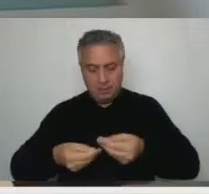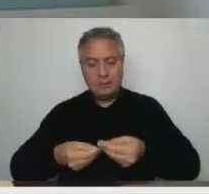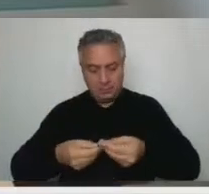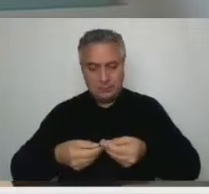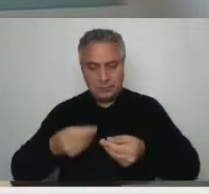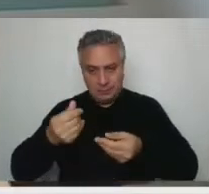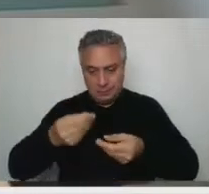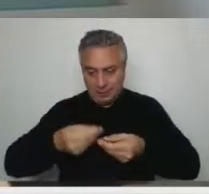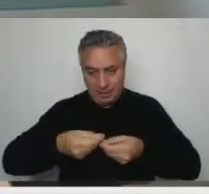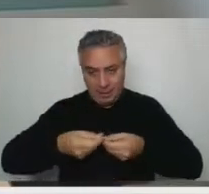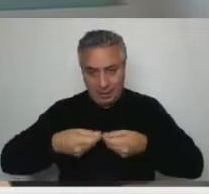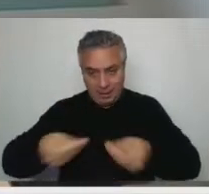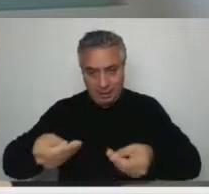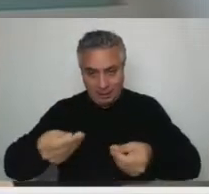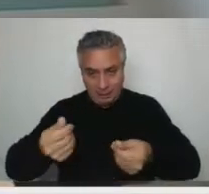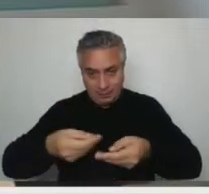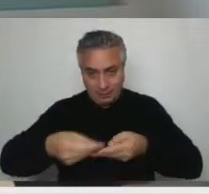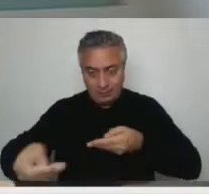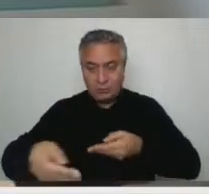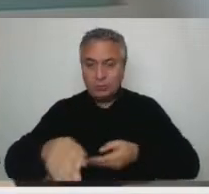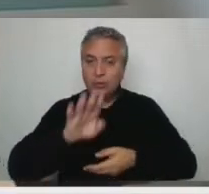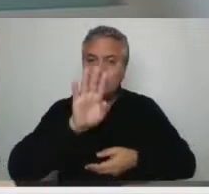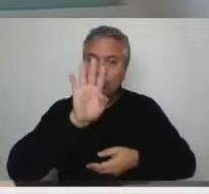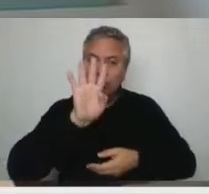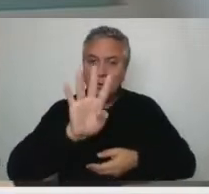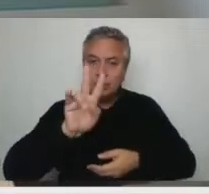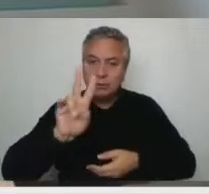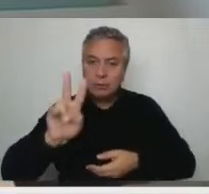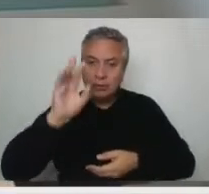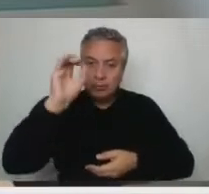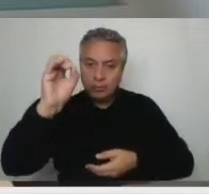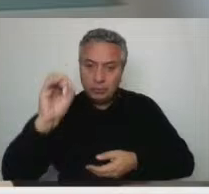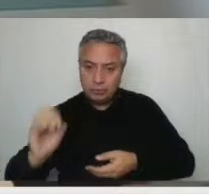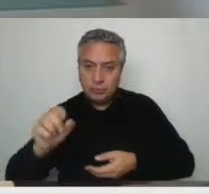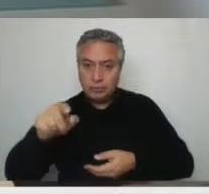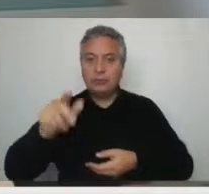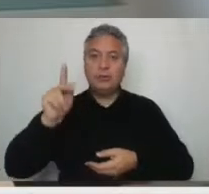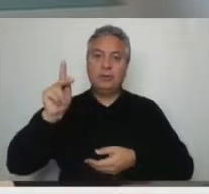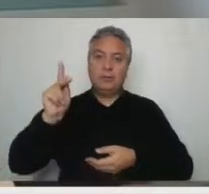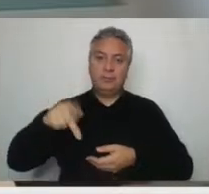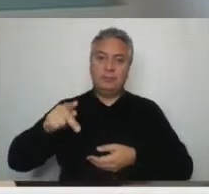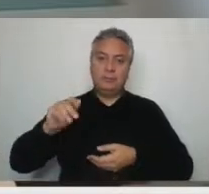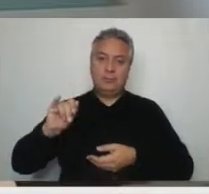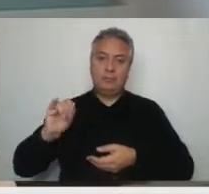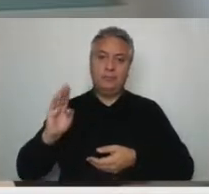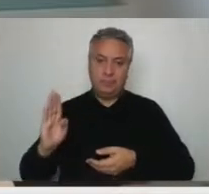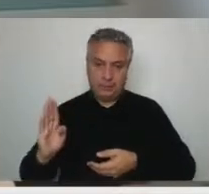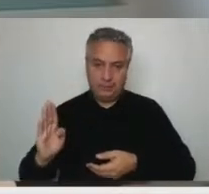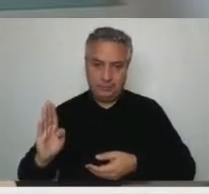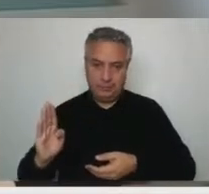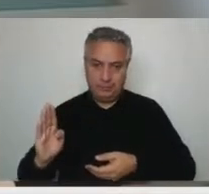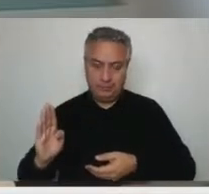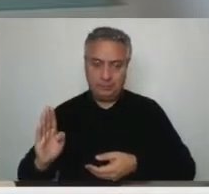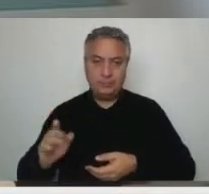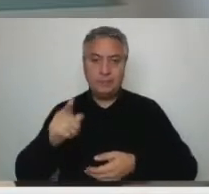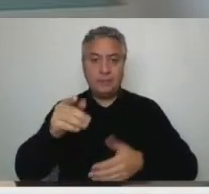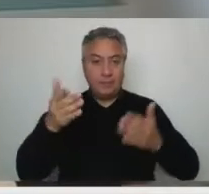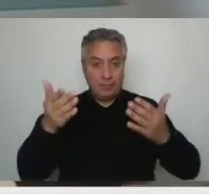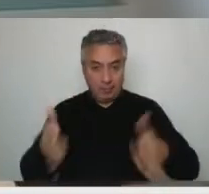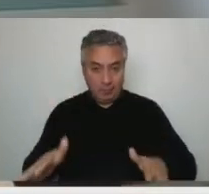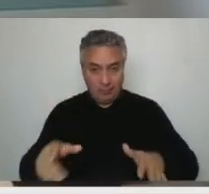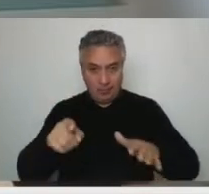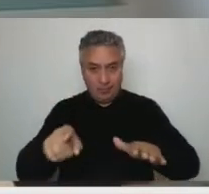product, 42%. Over the decade of austerity, that